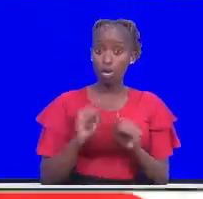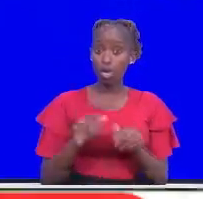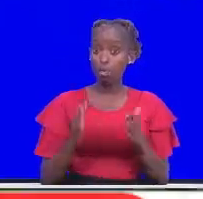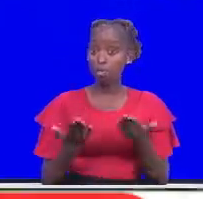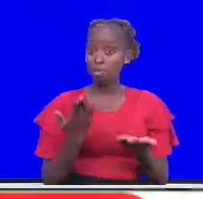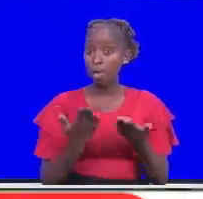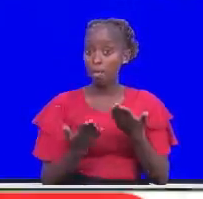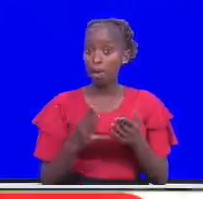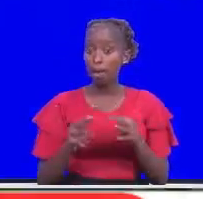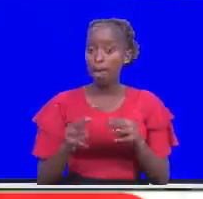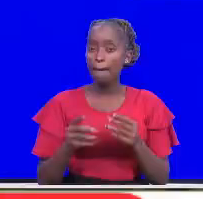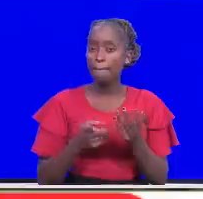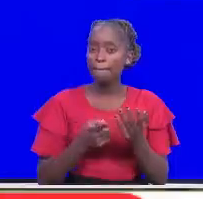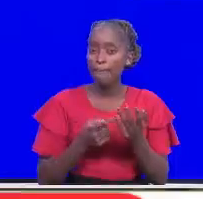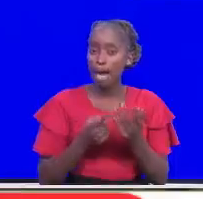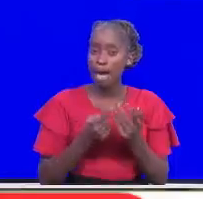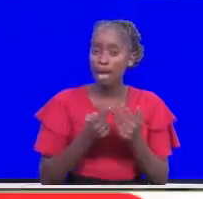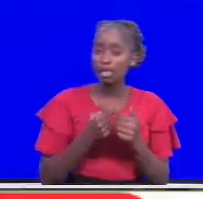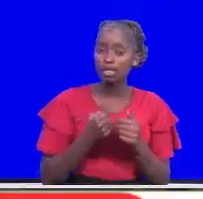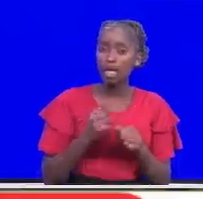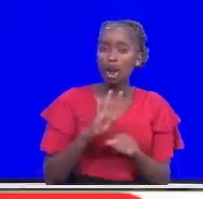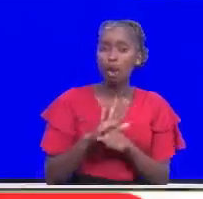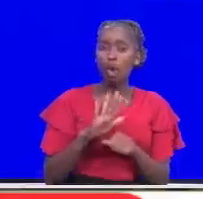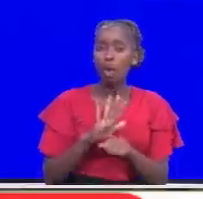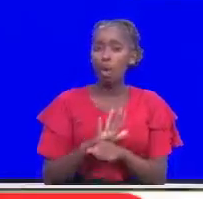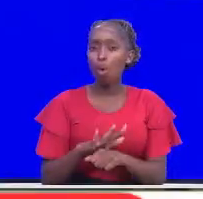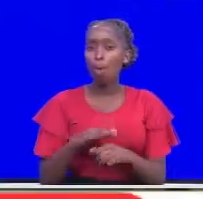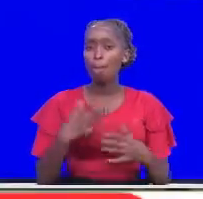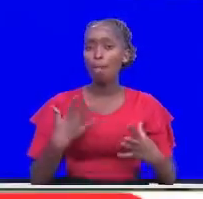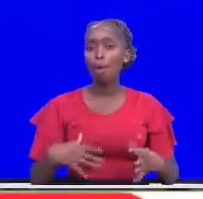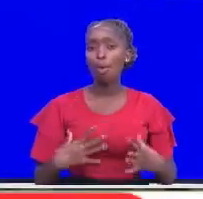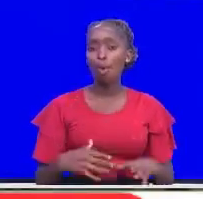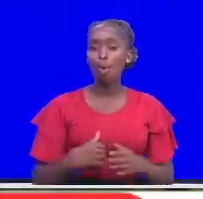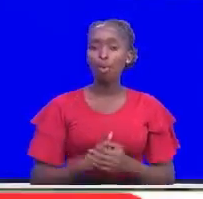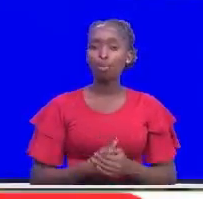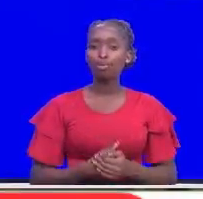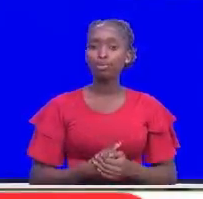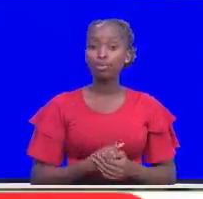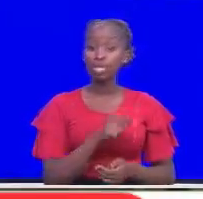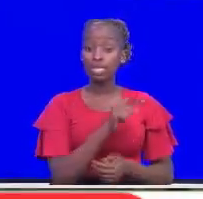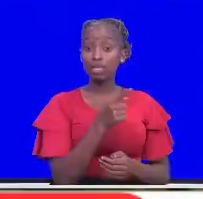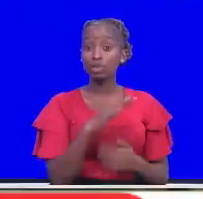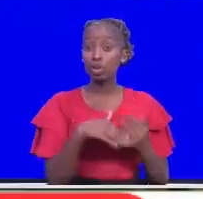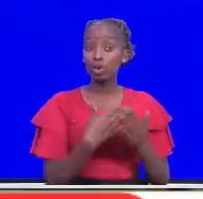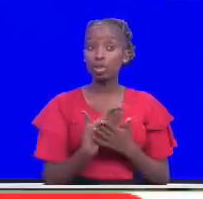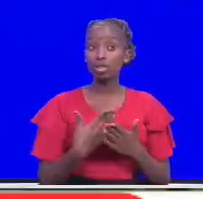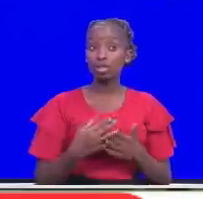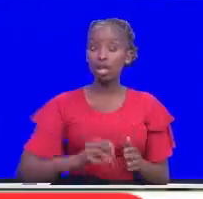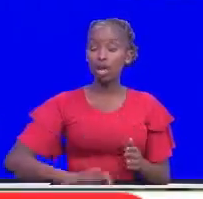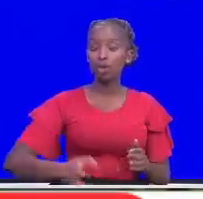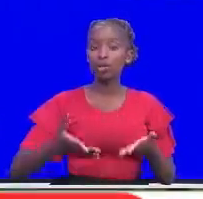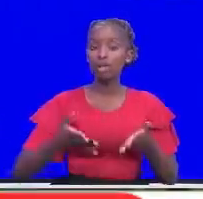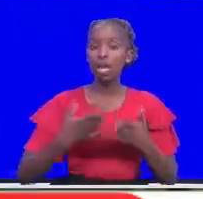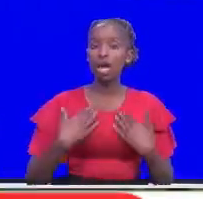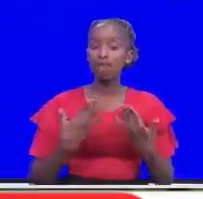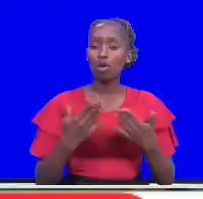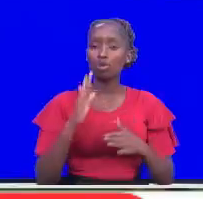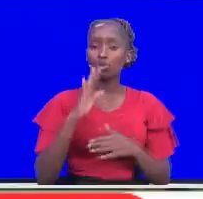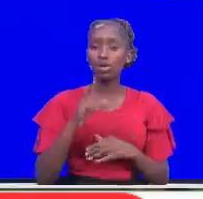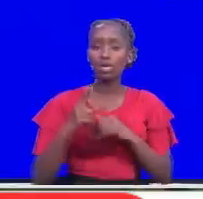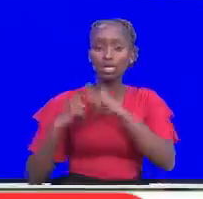inji. Iyo ikifanyika katika mgao wa pesa ambao zinakuja county, county yetu ya Makueni itapoteza 658